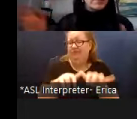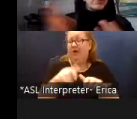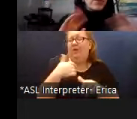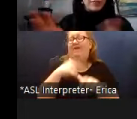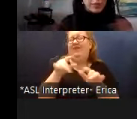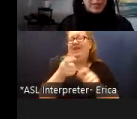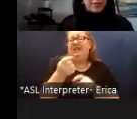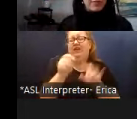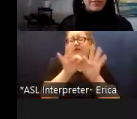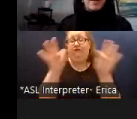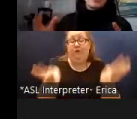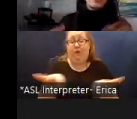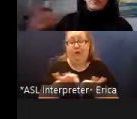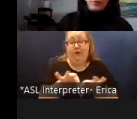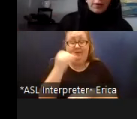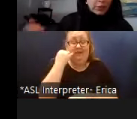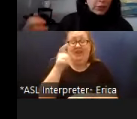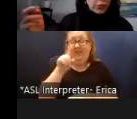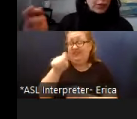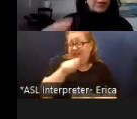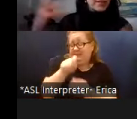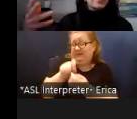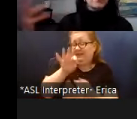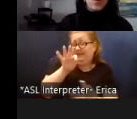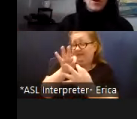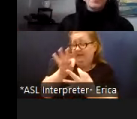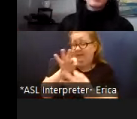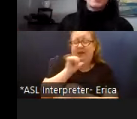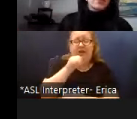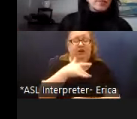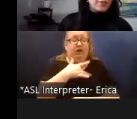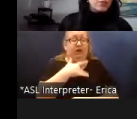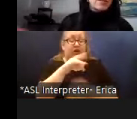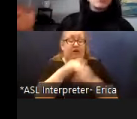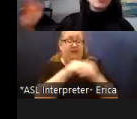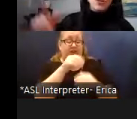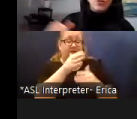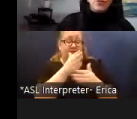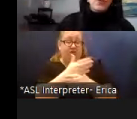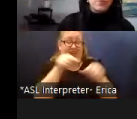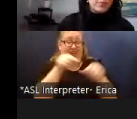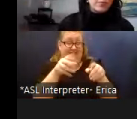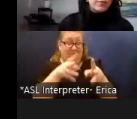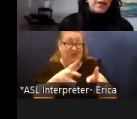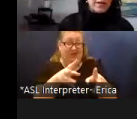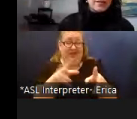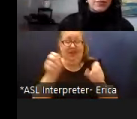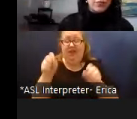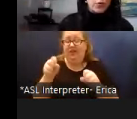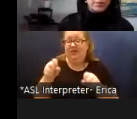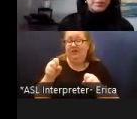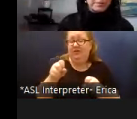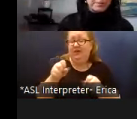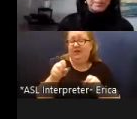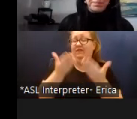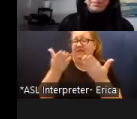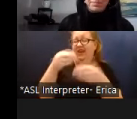form that if you have specific feedback and you don't feel comfortable sharing in this forum, because I know it's live streamed, you can also provide it in the